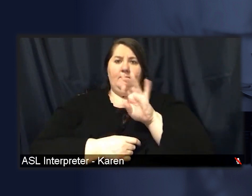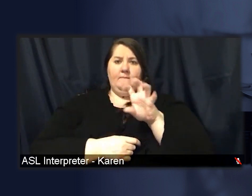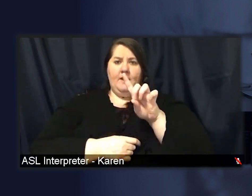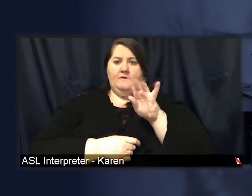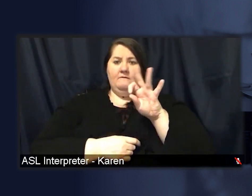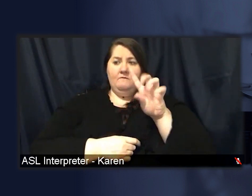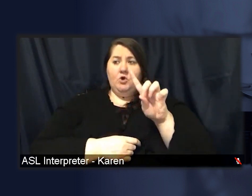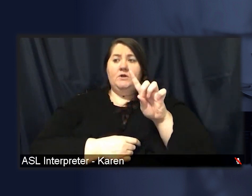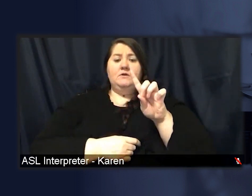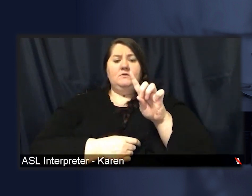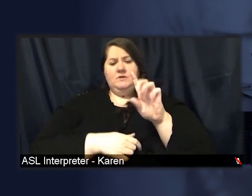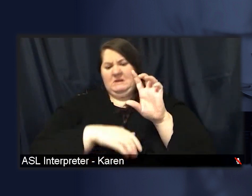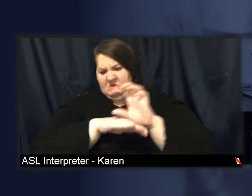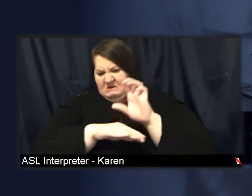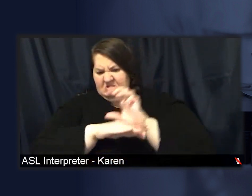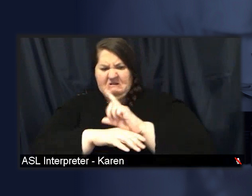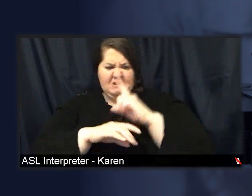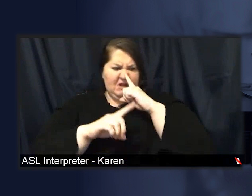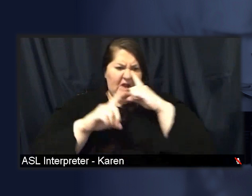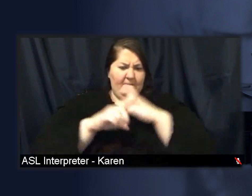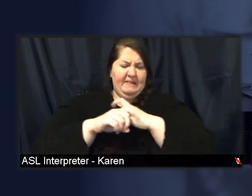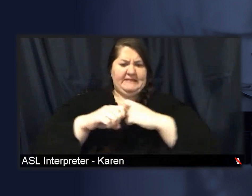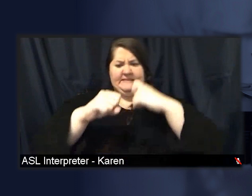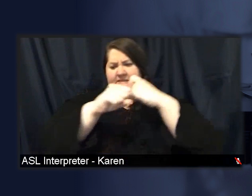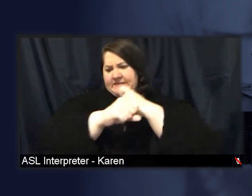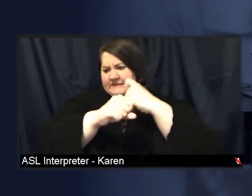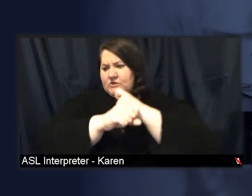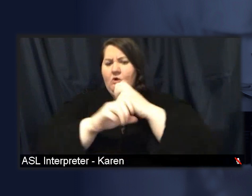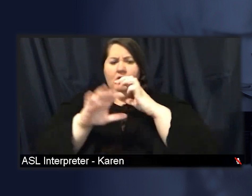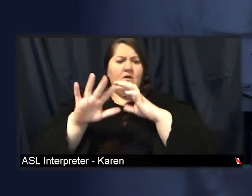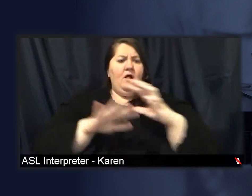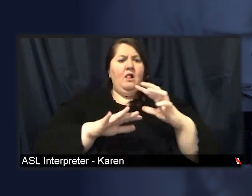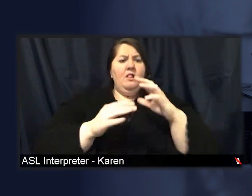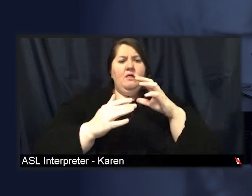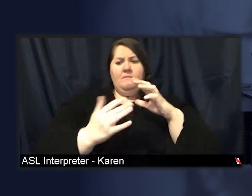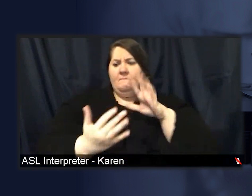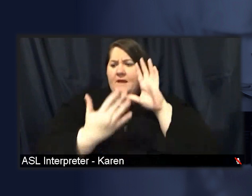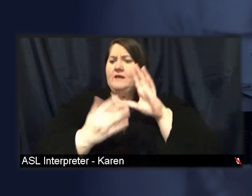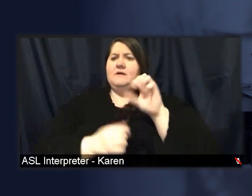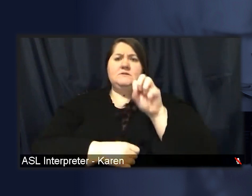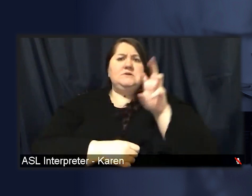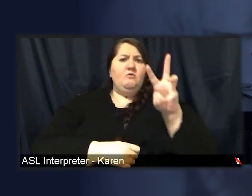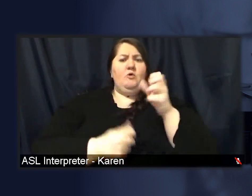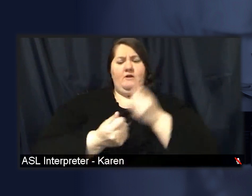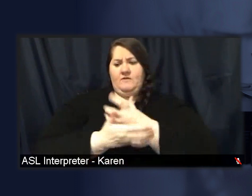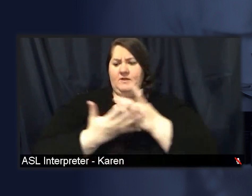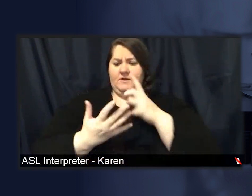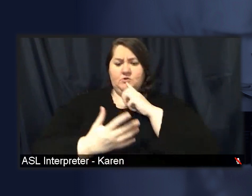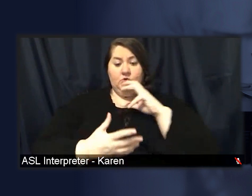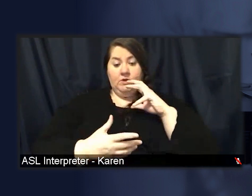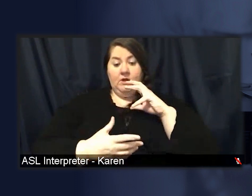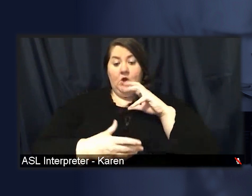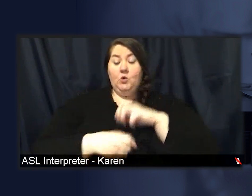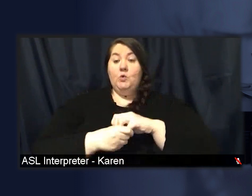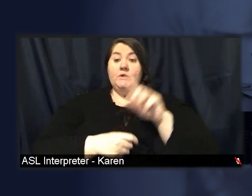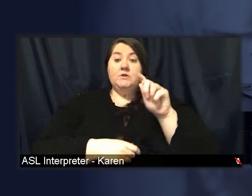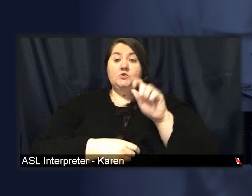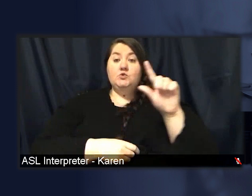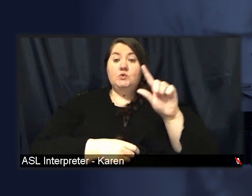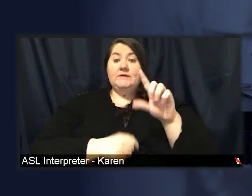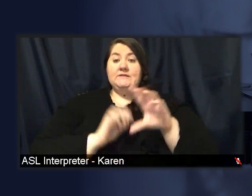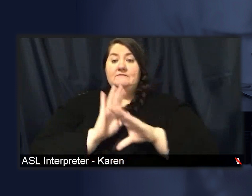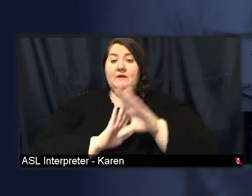powerful computers, complex statistical methods, and softwares to be able to, including a tool he developed